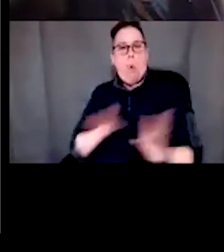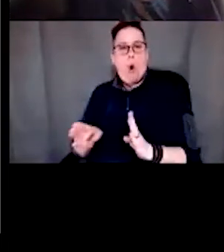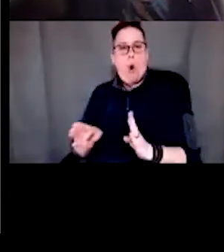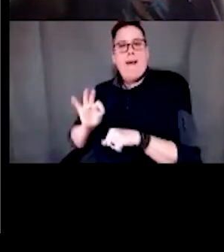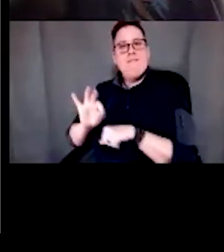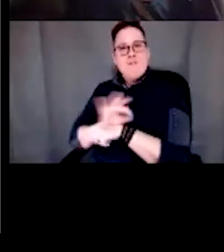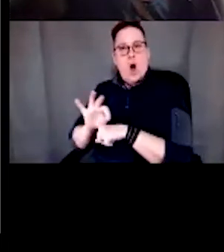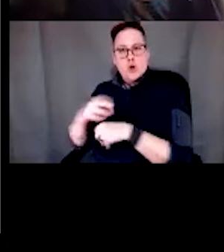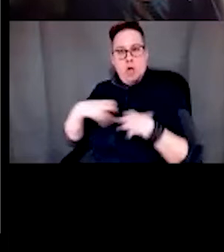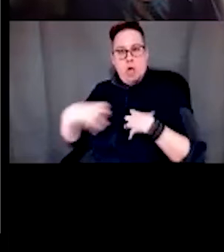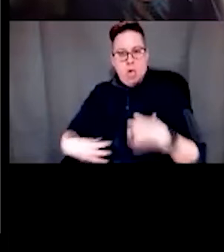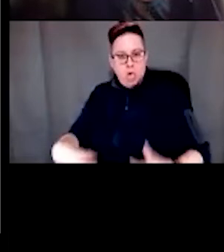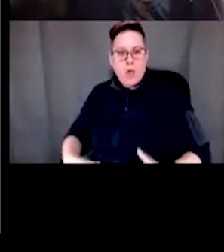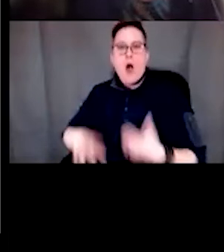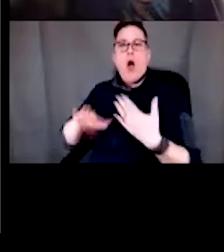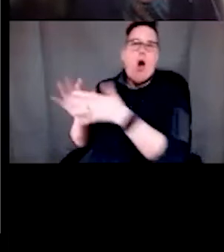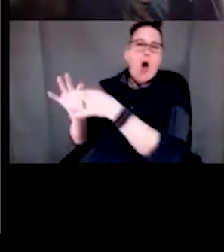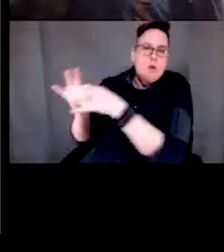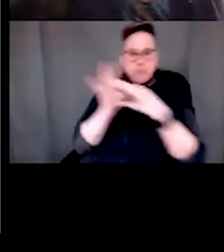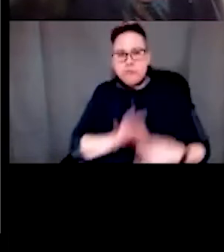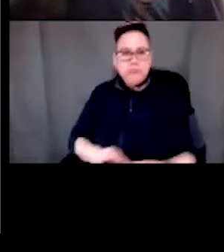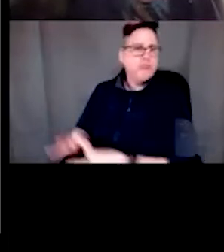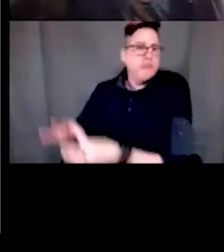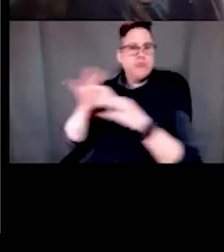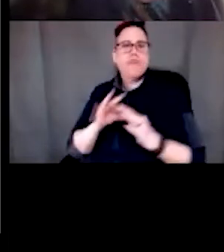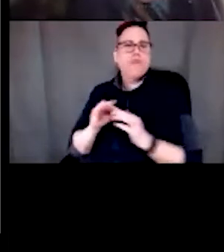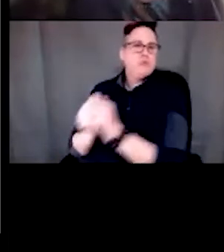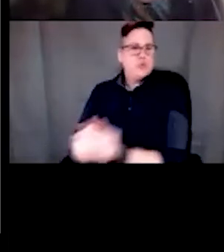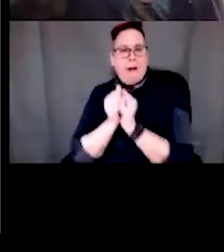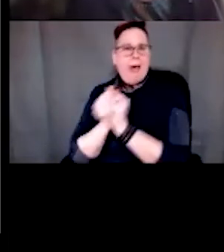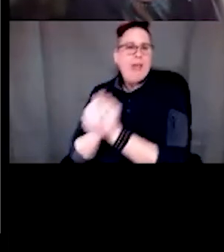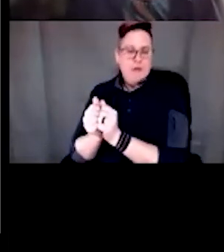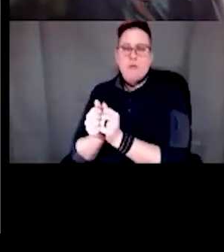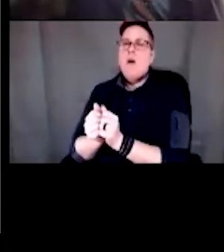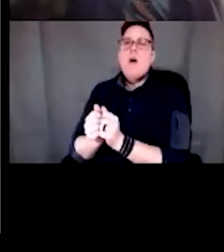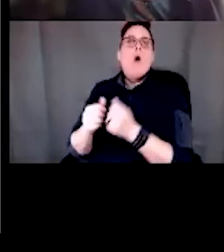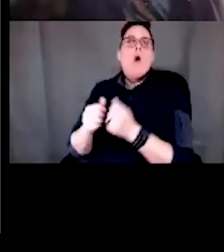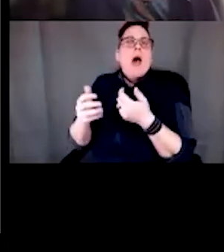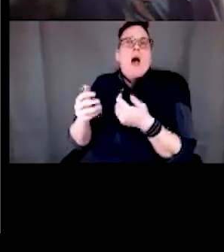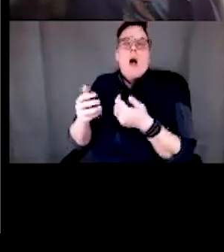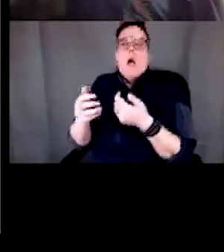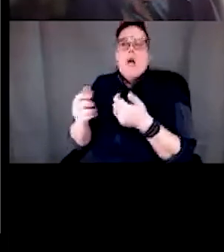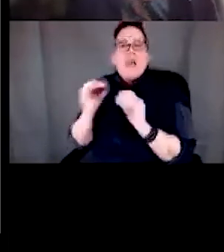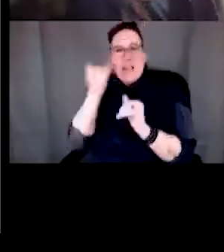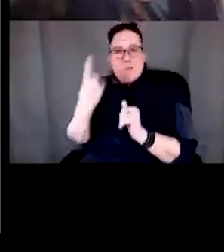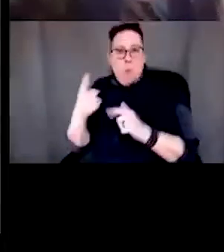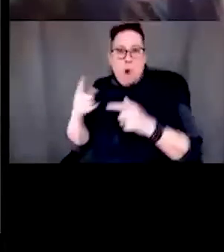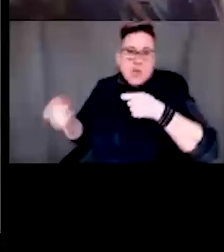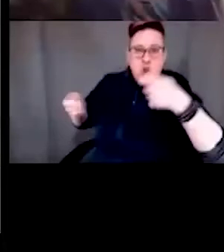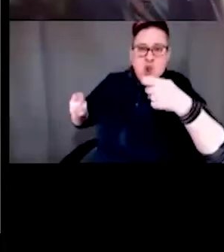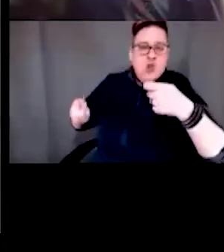functional organs, all cooperating in a dynamic democracy in which any form of dictatorship would lead